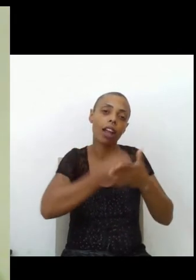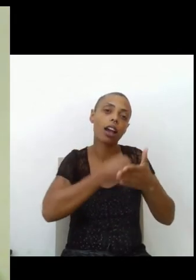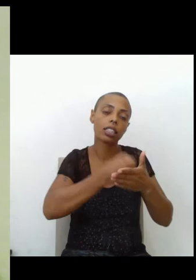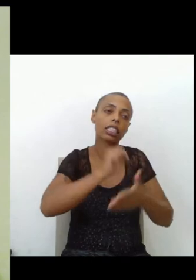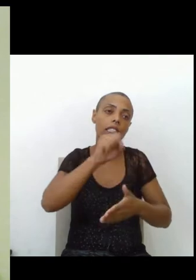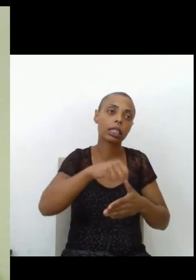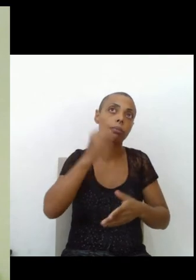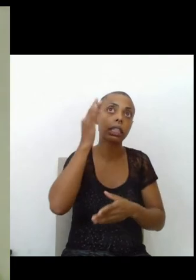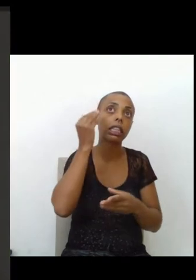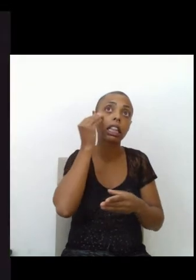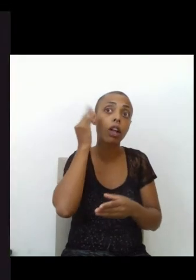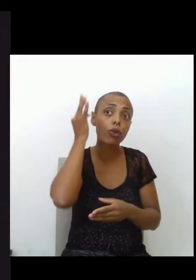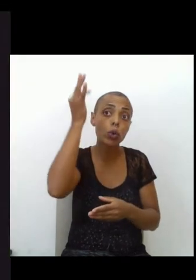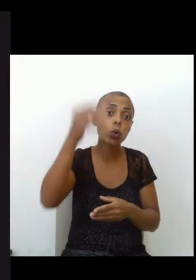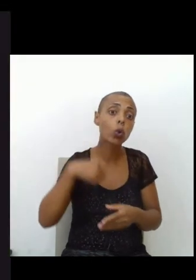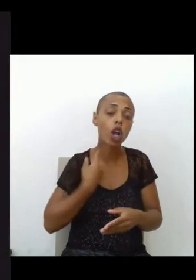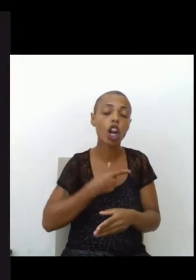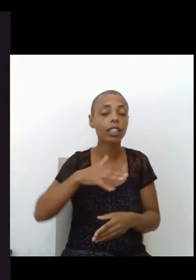foreign